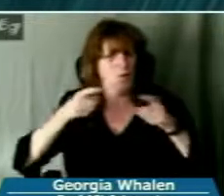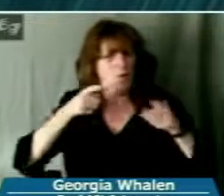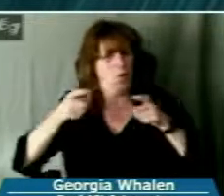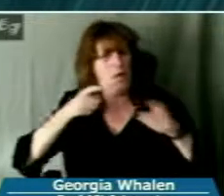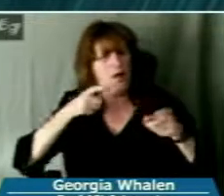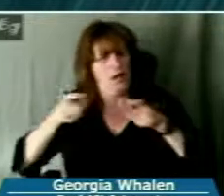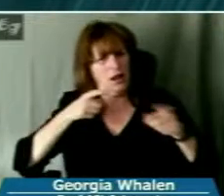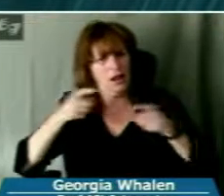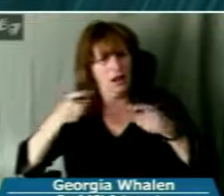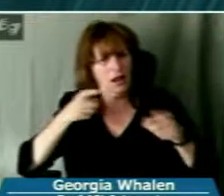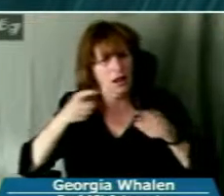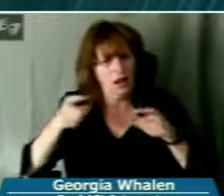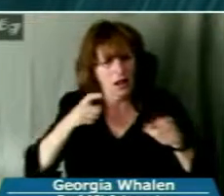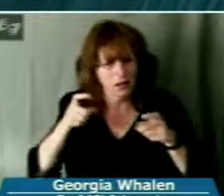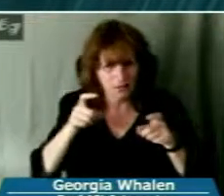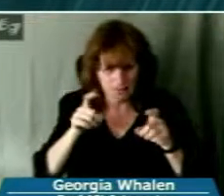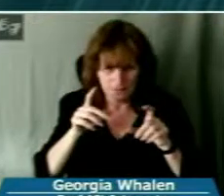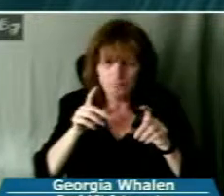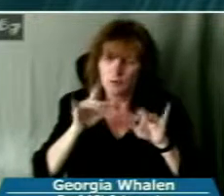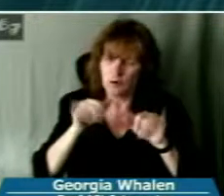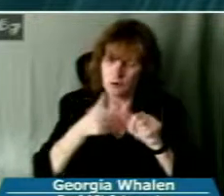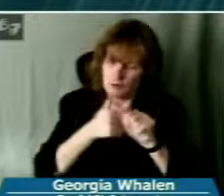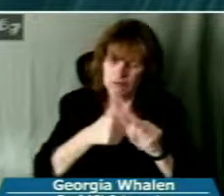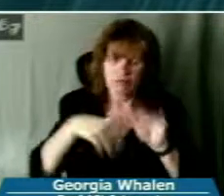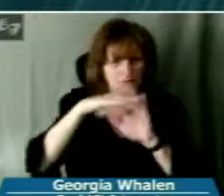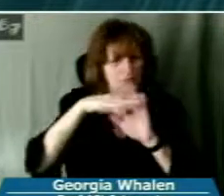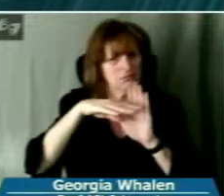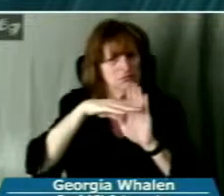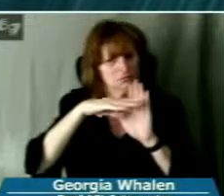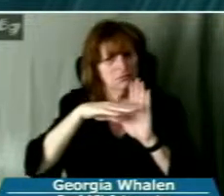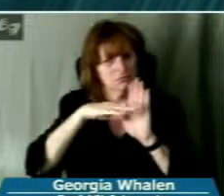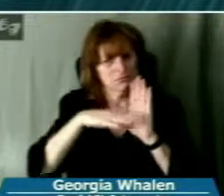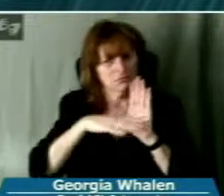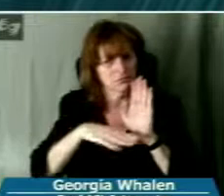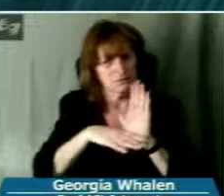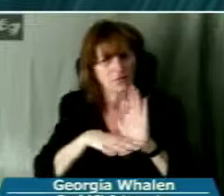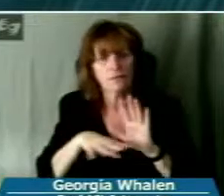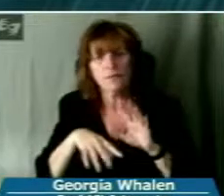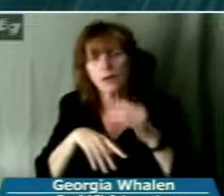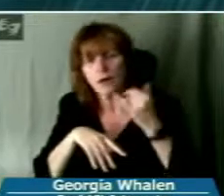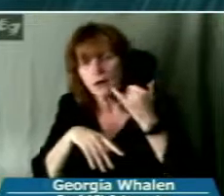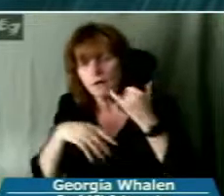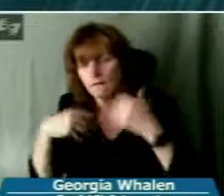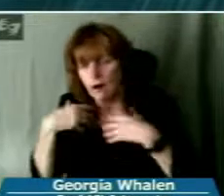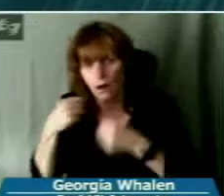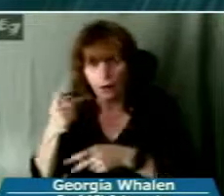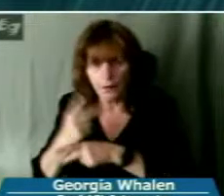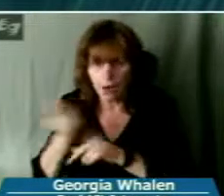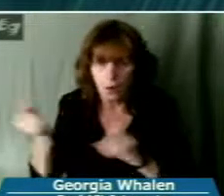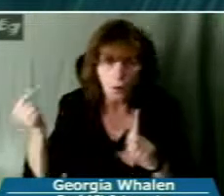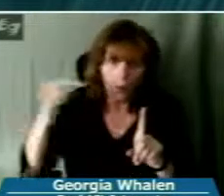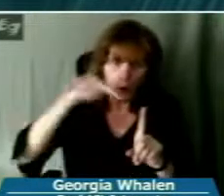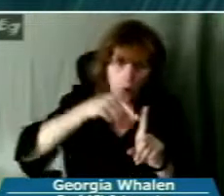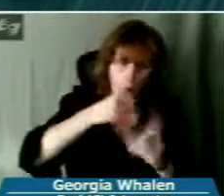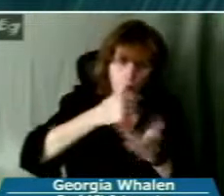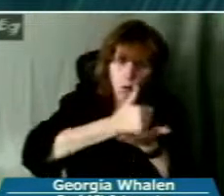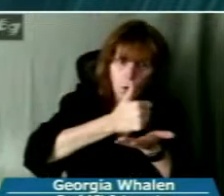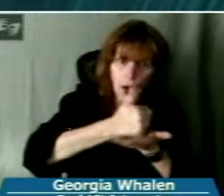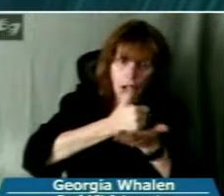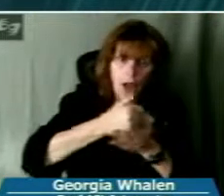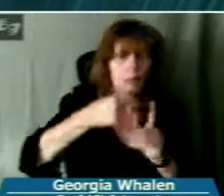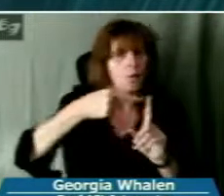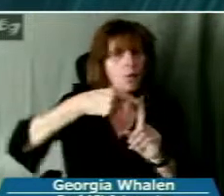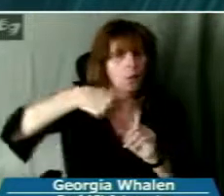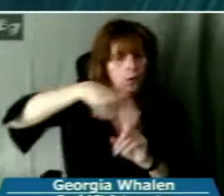in detail about what we do when either public health or our healthcare partners and hospitals are on site doing that work. We also,